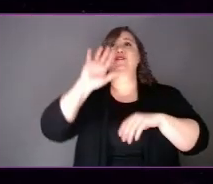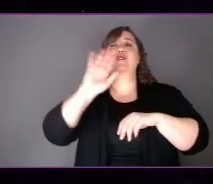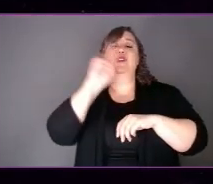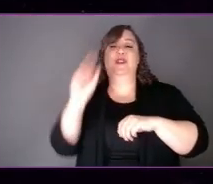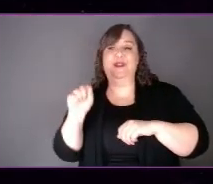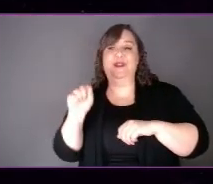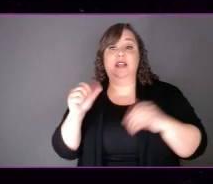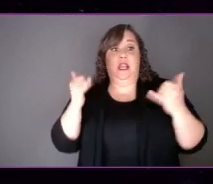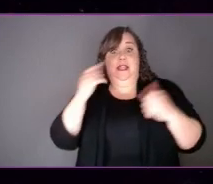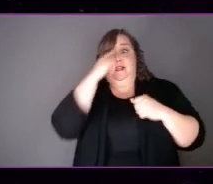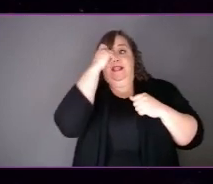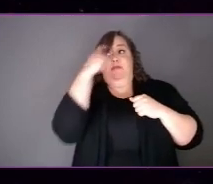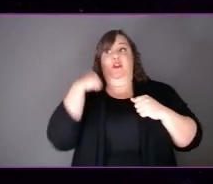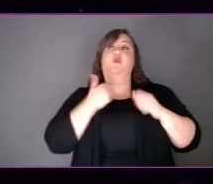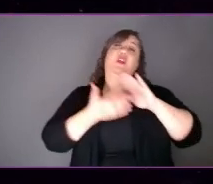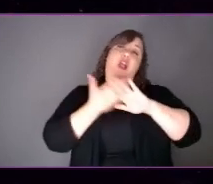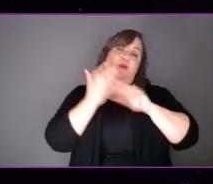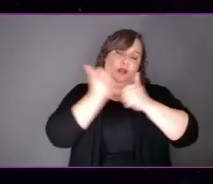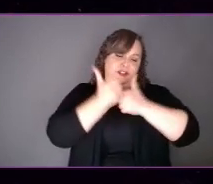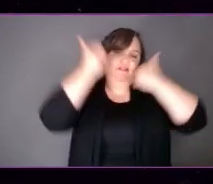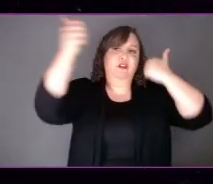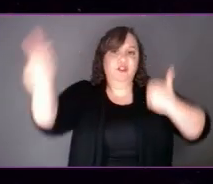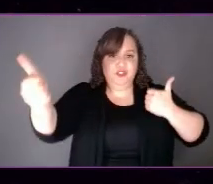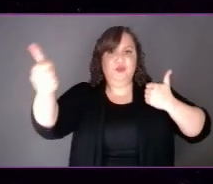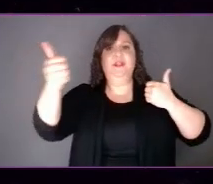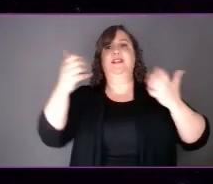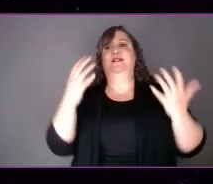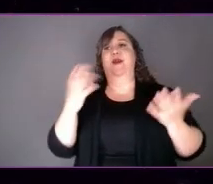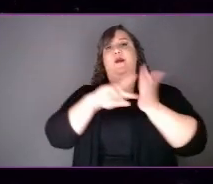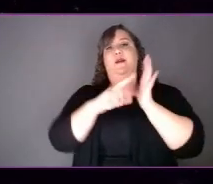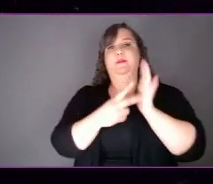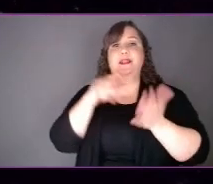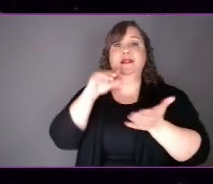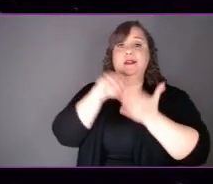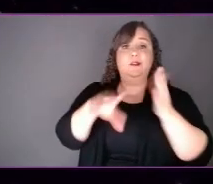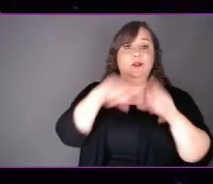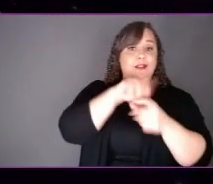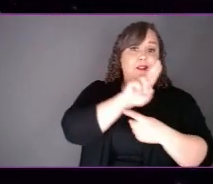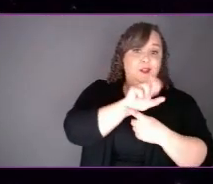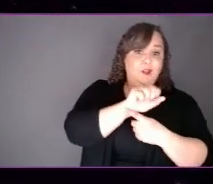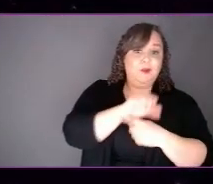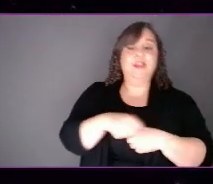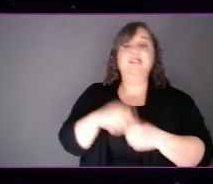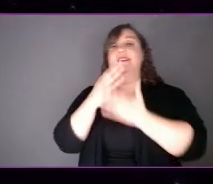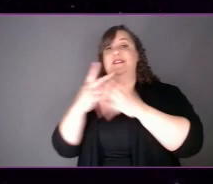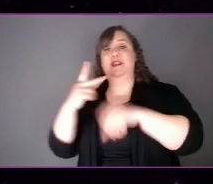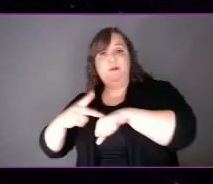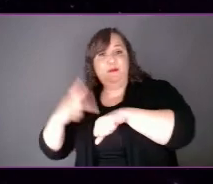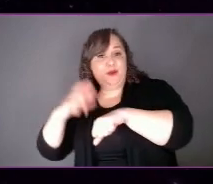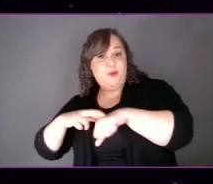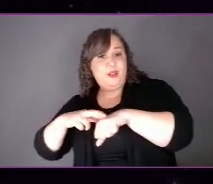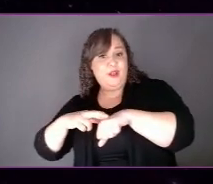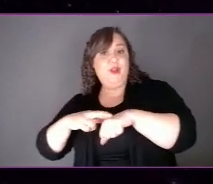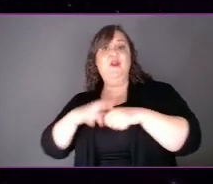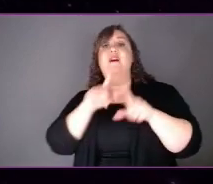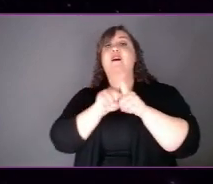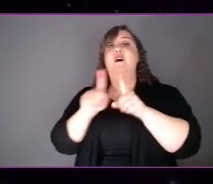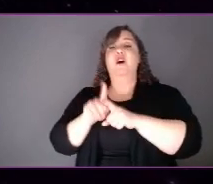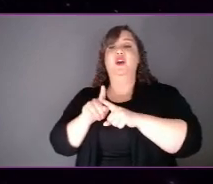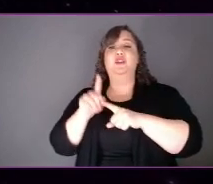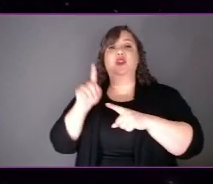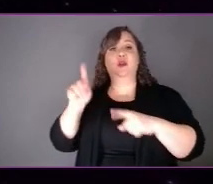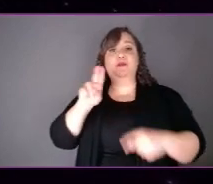we are operating virtually. So we have students in the US, we have students in Puerto Rico, and then also in the U.S.